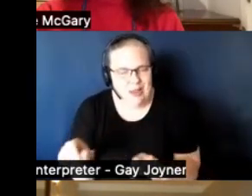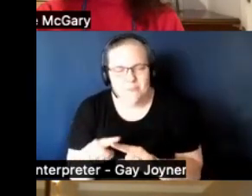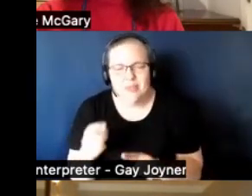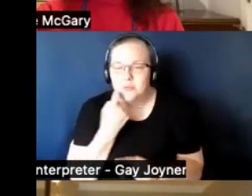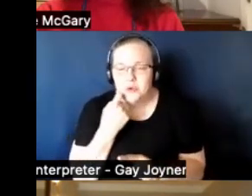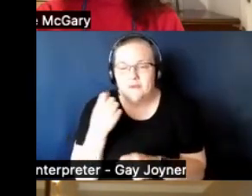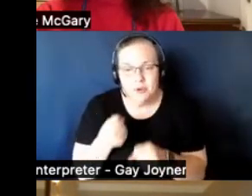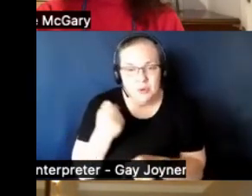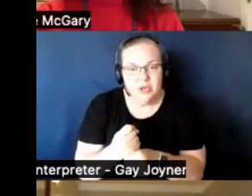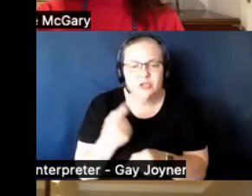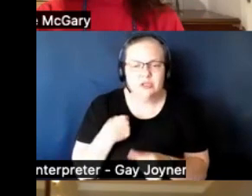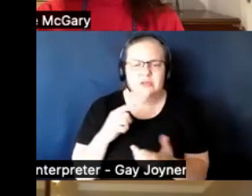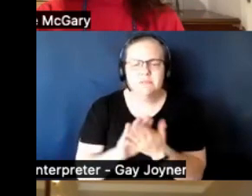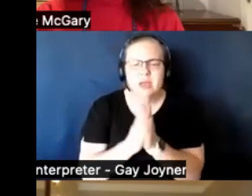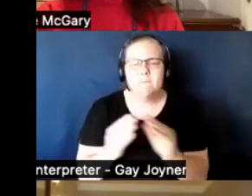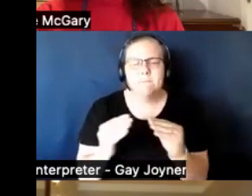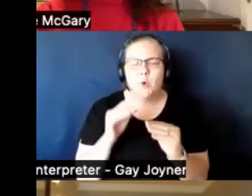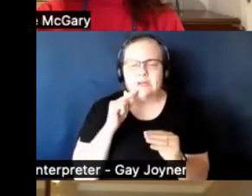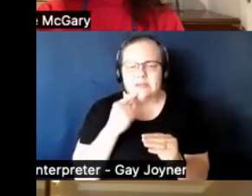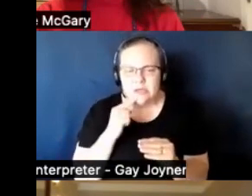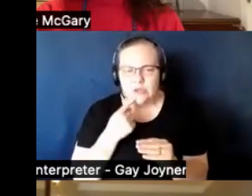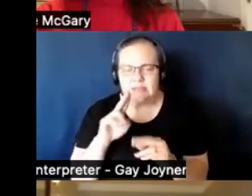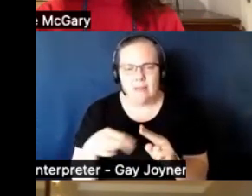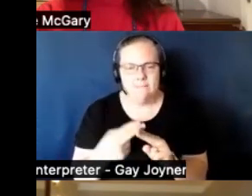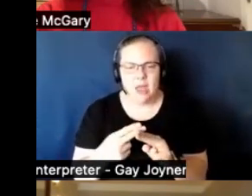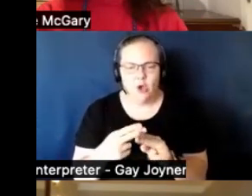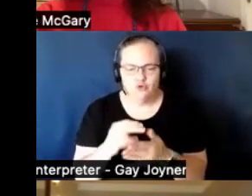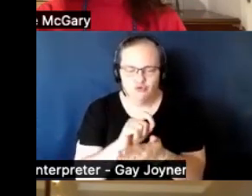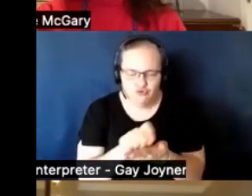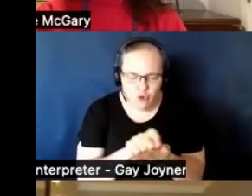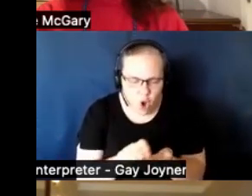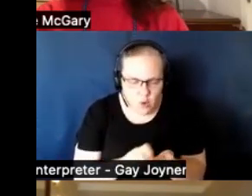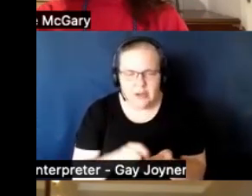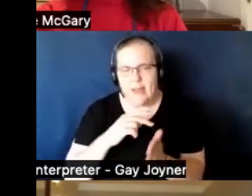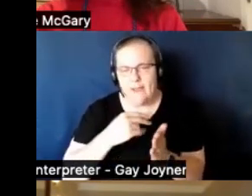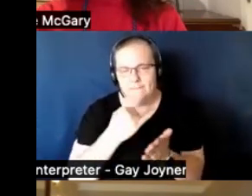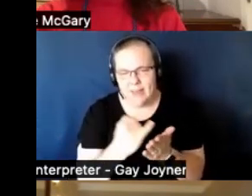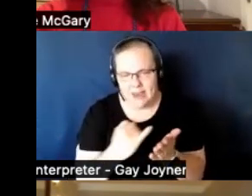she has begun to get more serious about drawing and painting, trying new styles and mediums